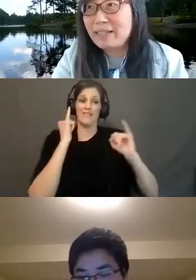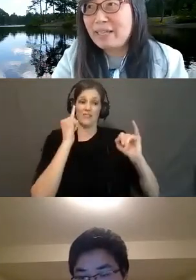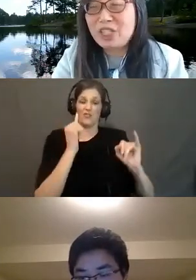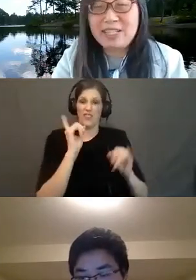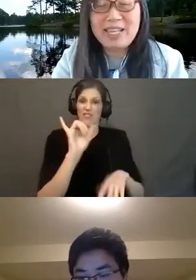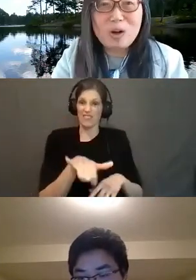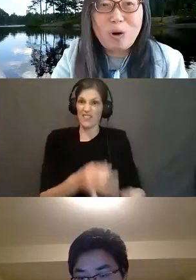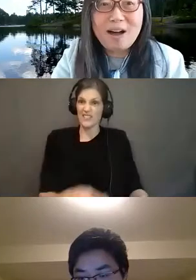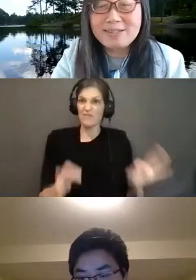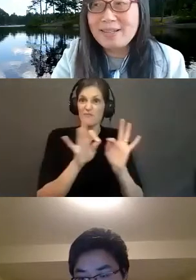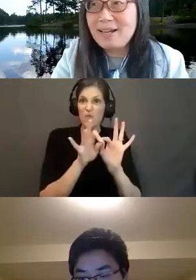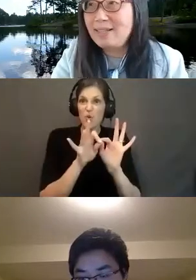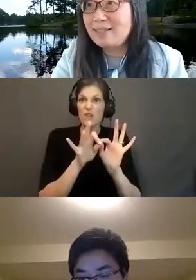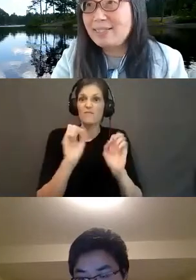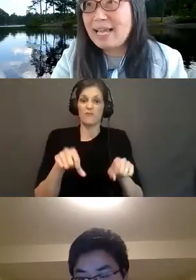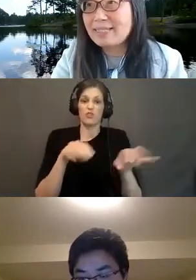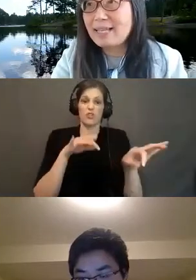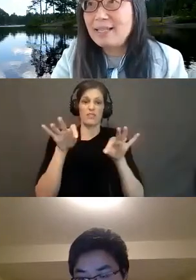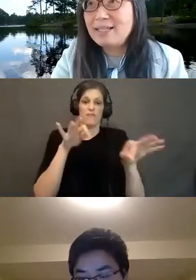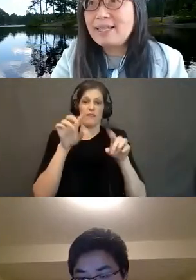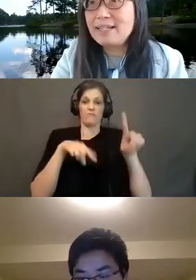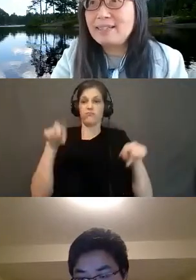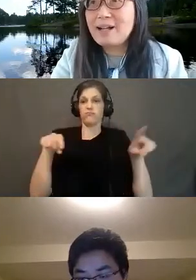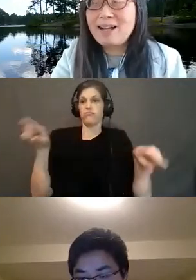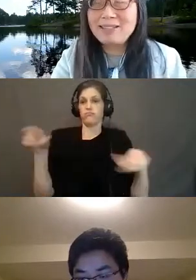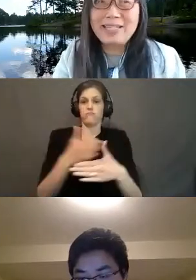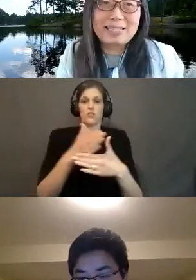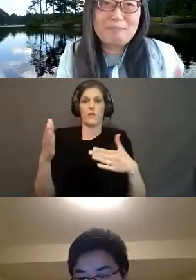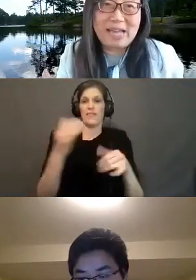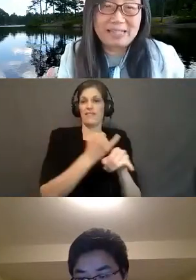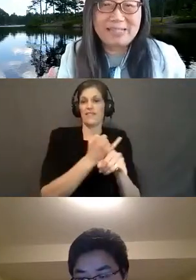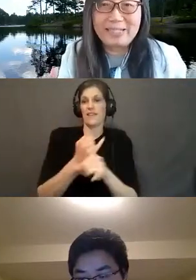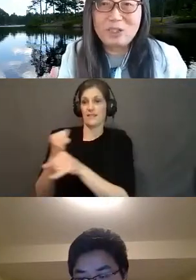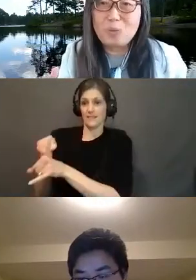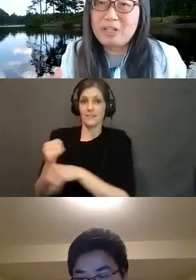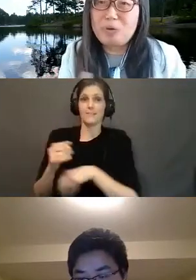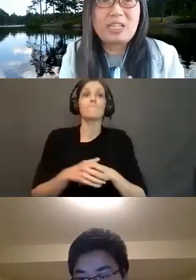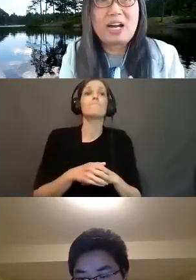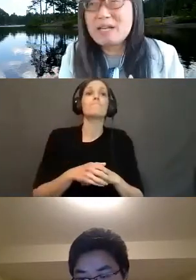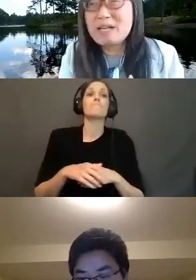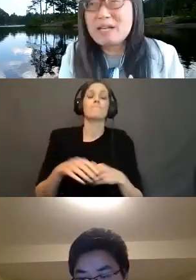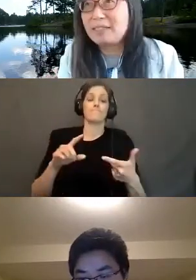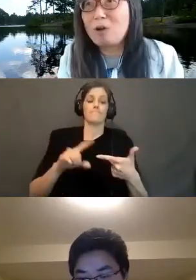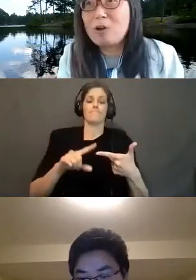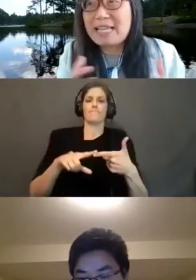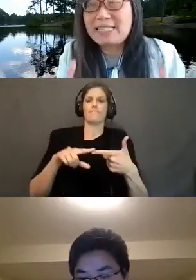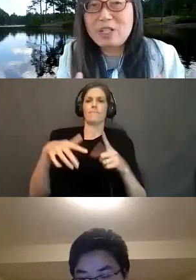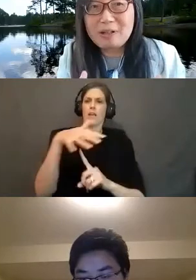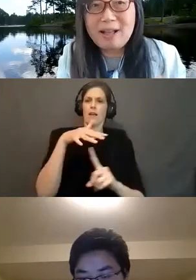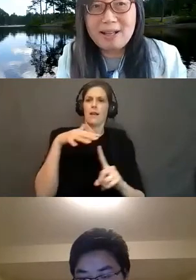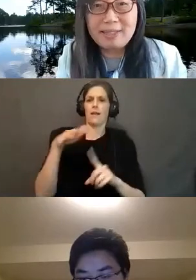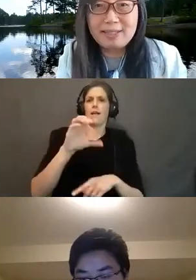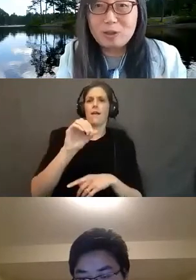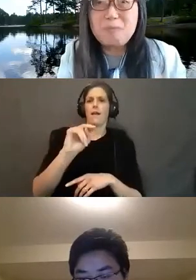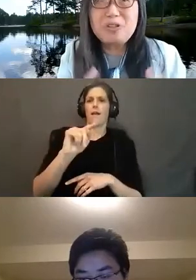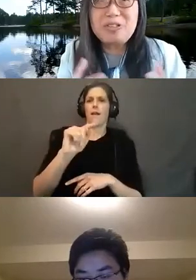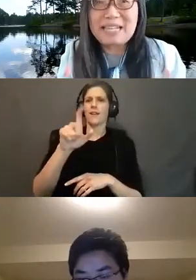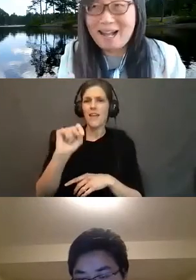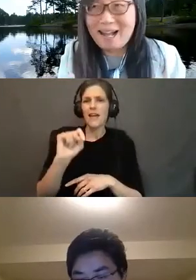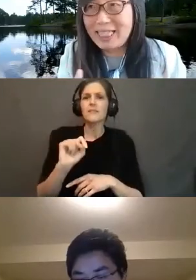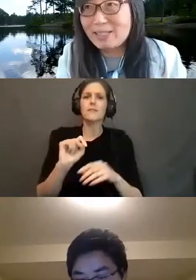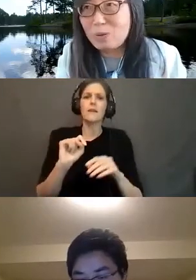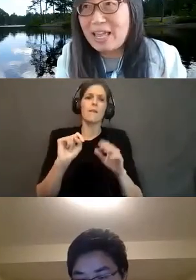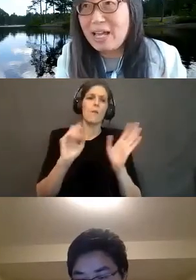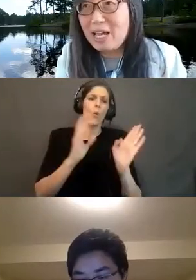explain heterogeneity across these sites. The second, context matters. Here we're talking about organizational context or